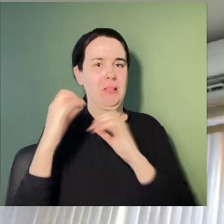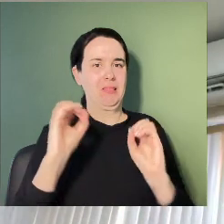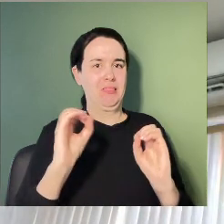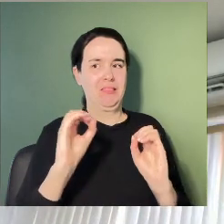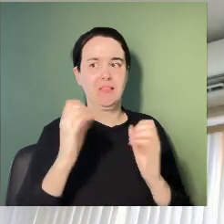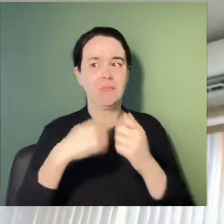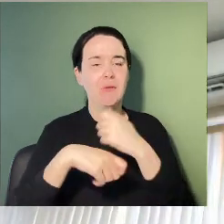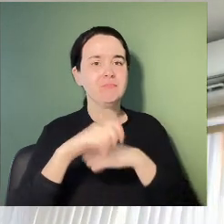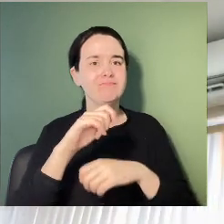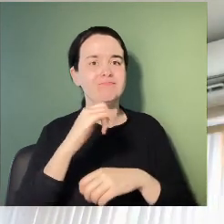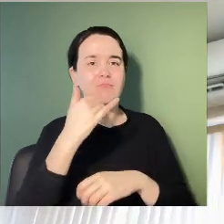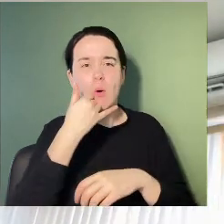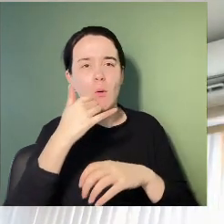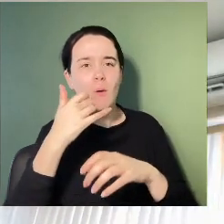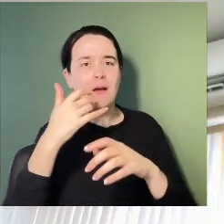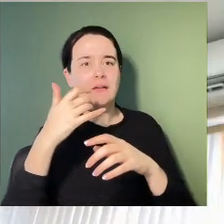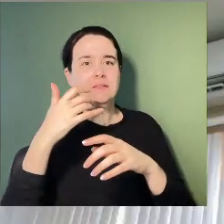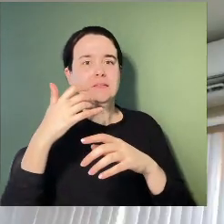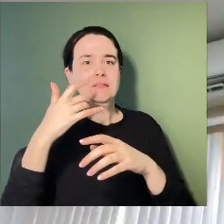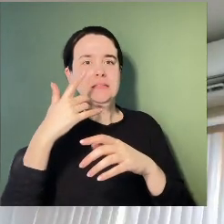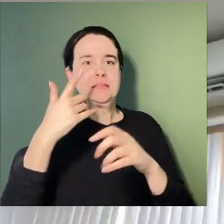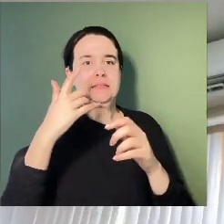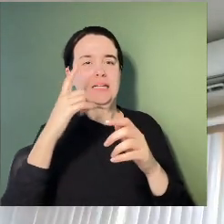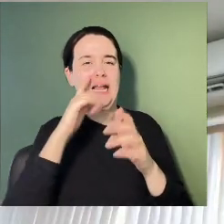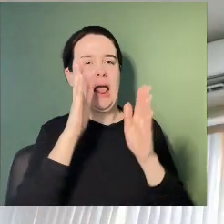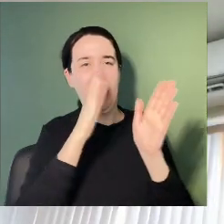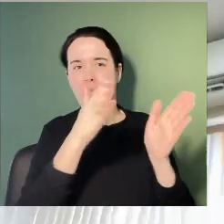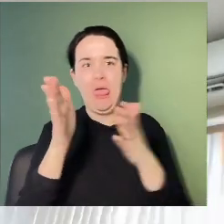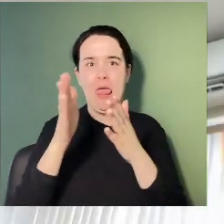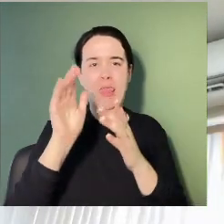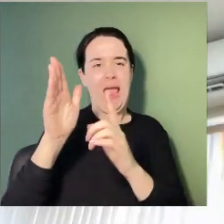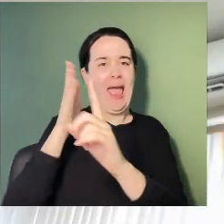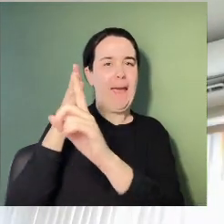places that we don't really know?